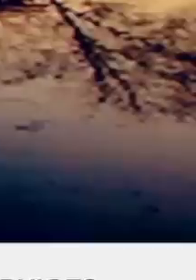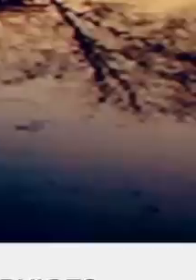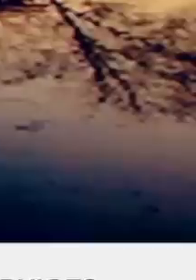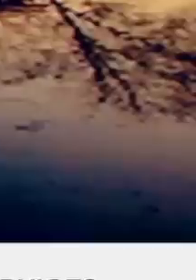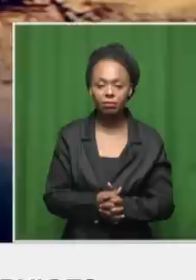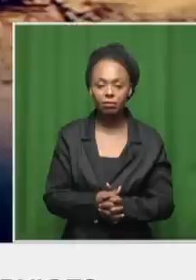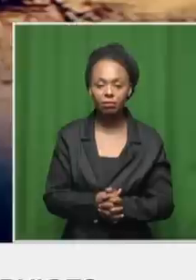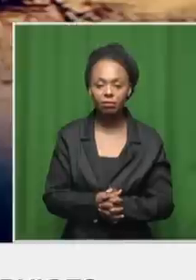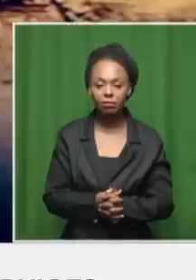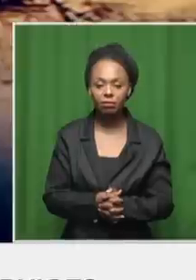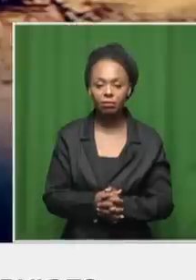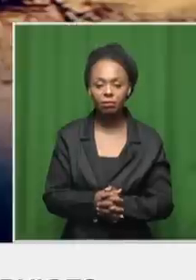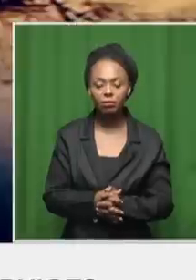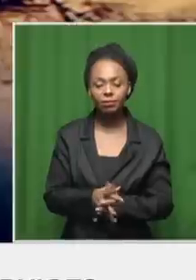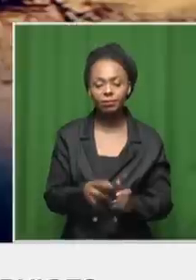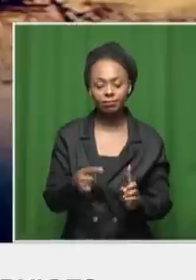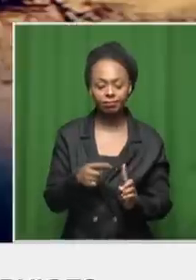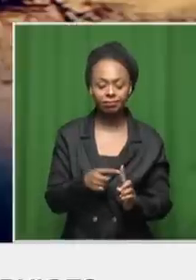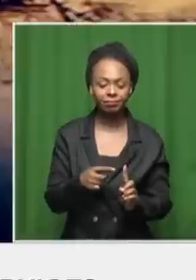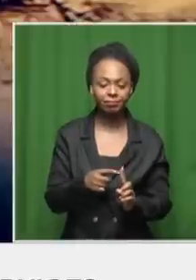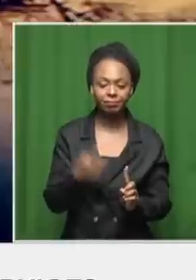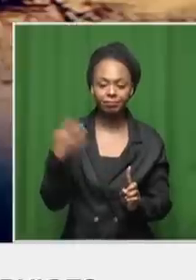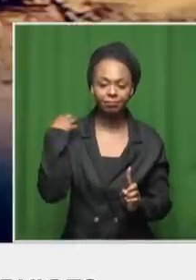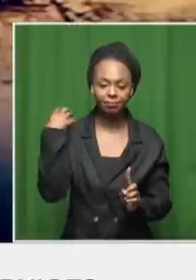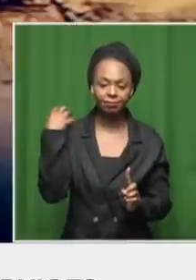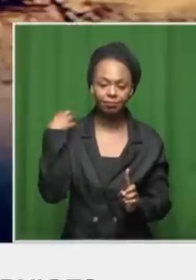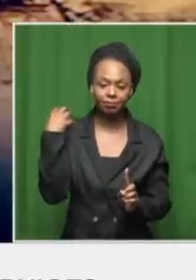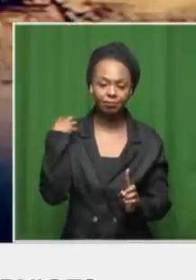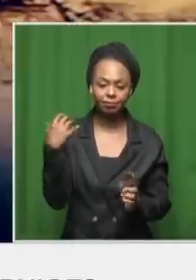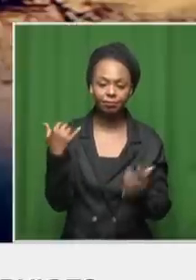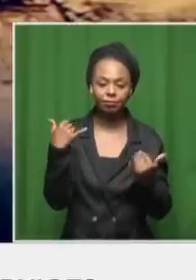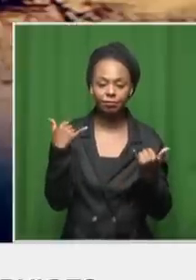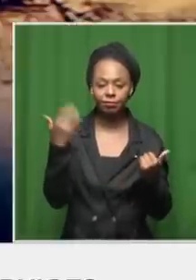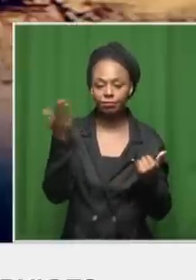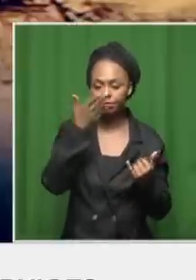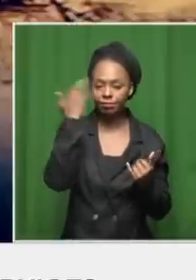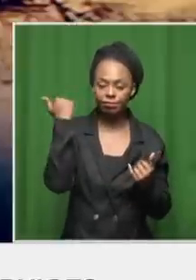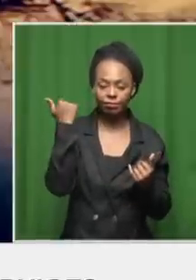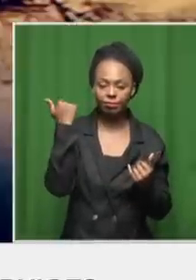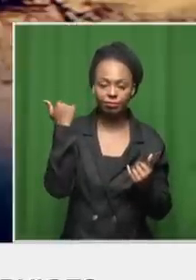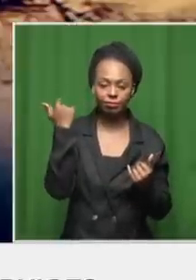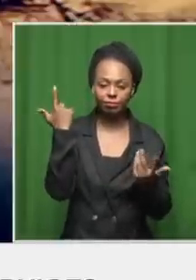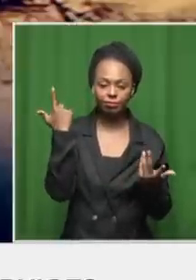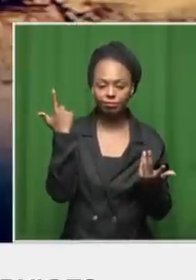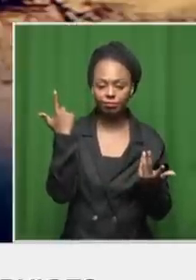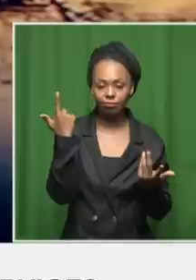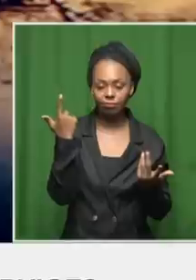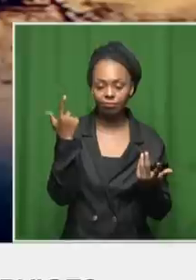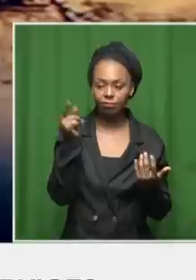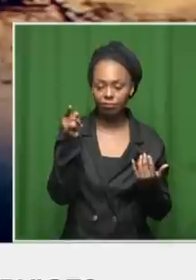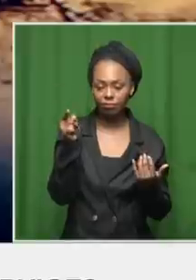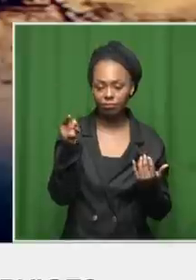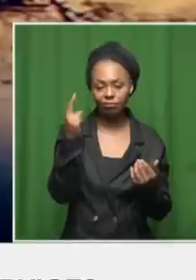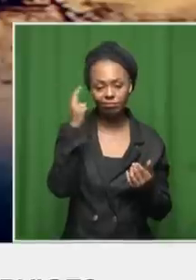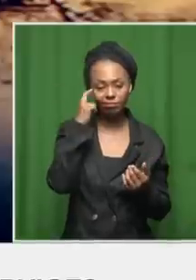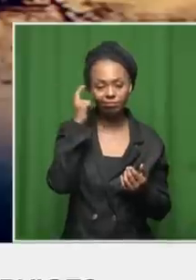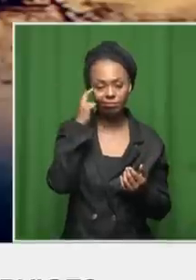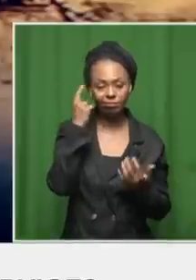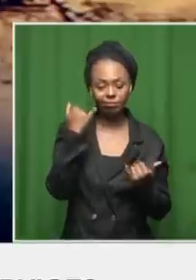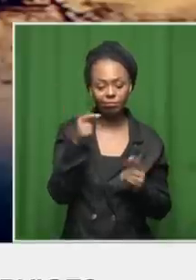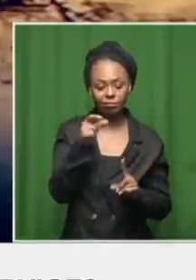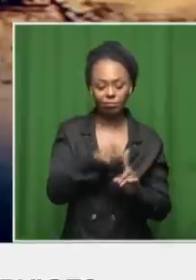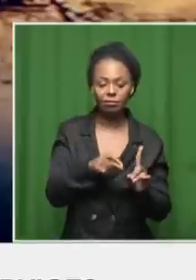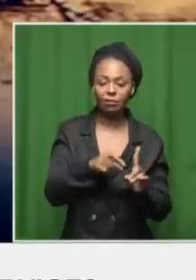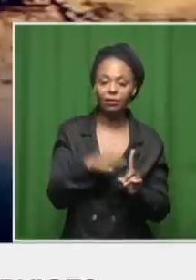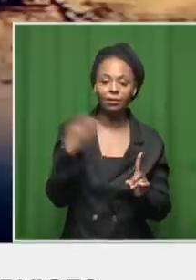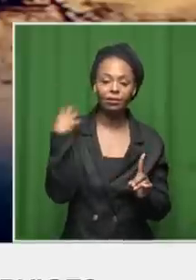So the minister reads about this in the newspapers. He doesn't really know about this. Is this, for your opinion, a viable solution? Do you honestly think the